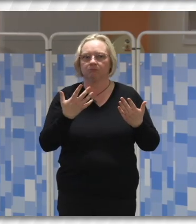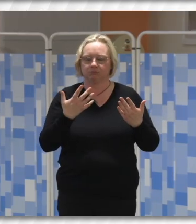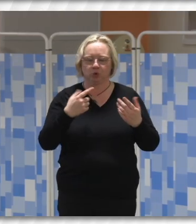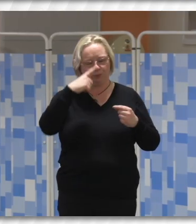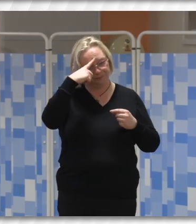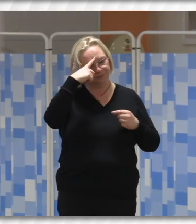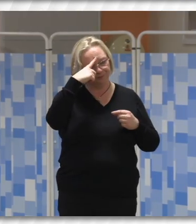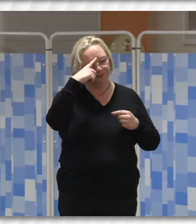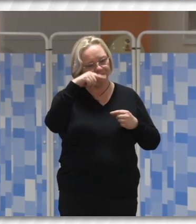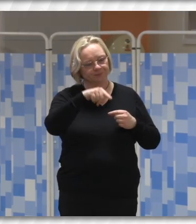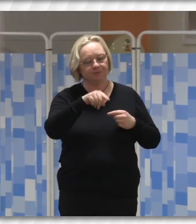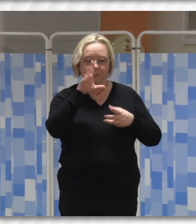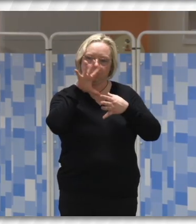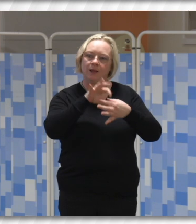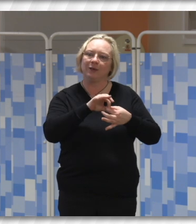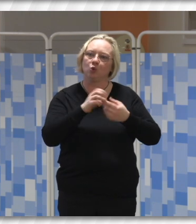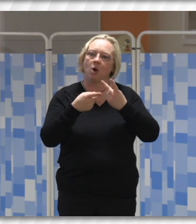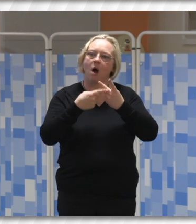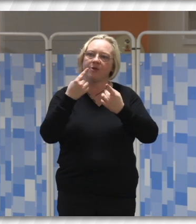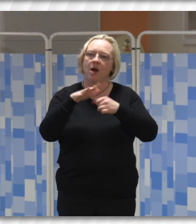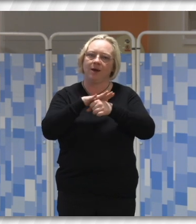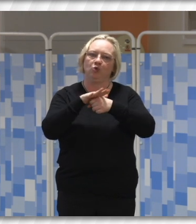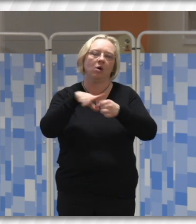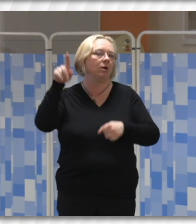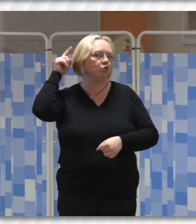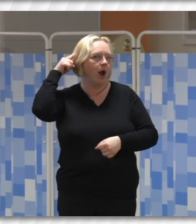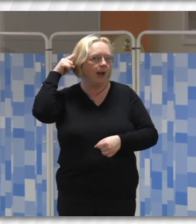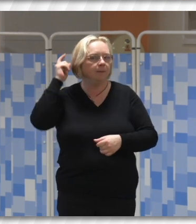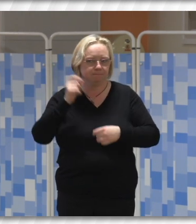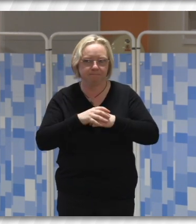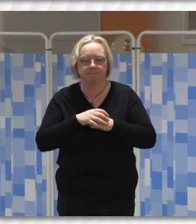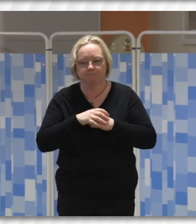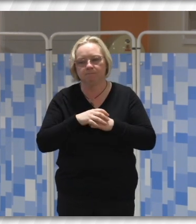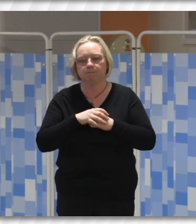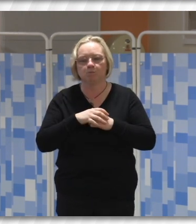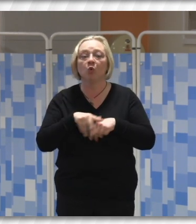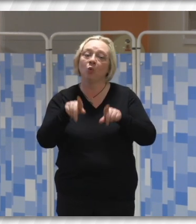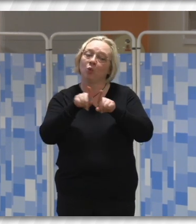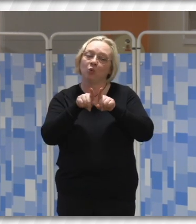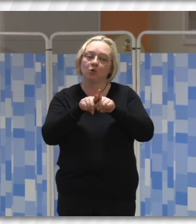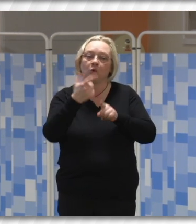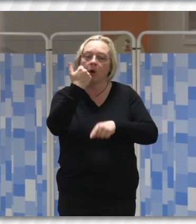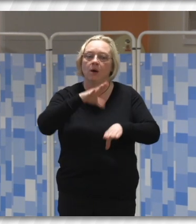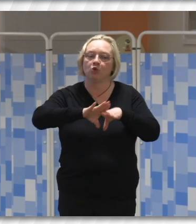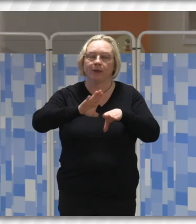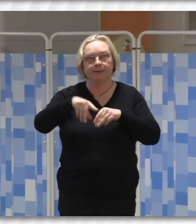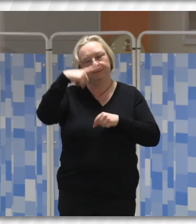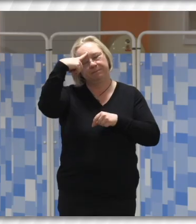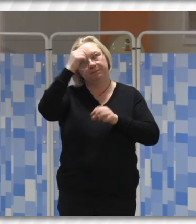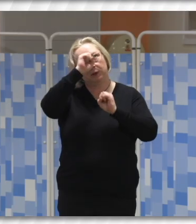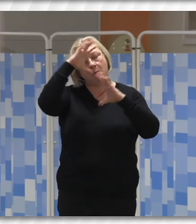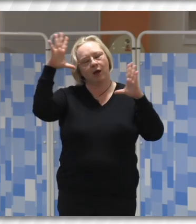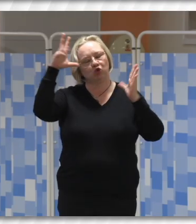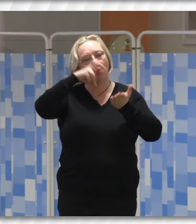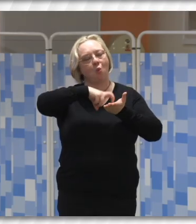because that actually has a link to another area of the brain. They can mentally rehearse what it is they're going to do. So if they imagine walking